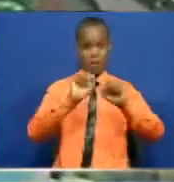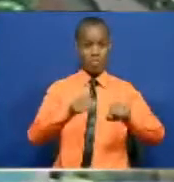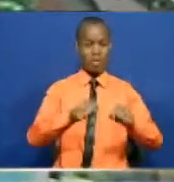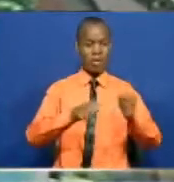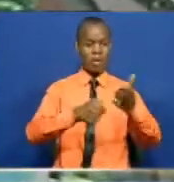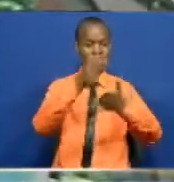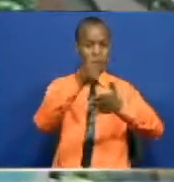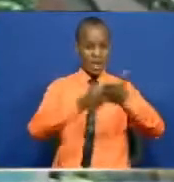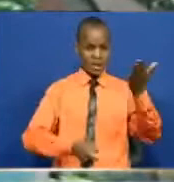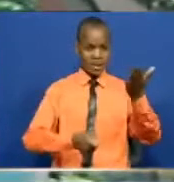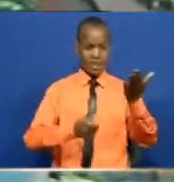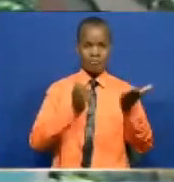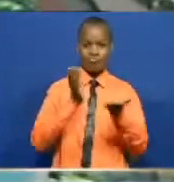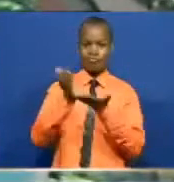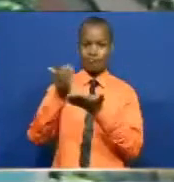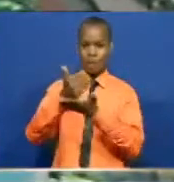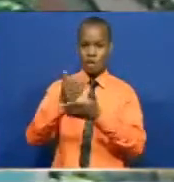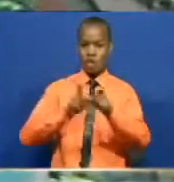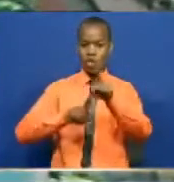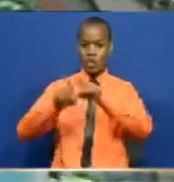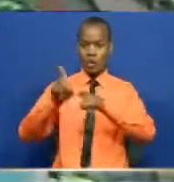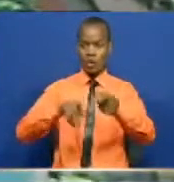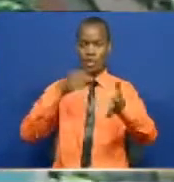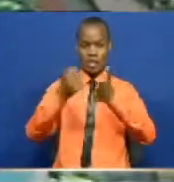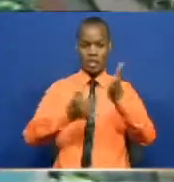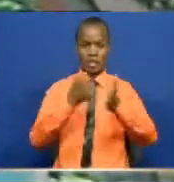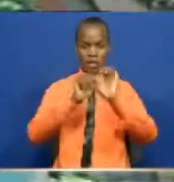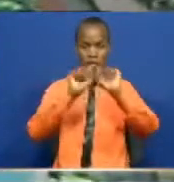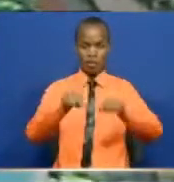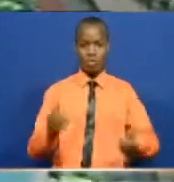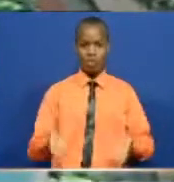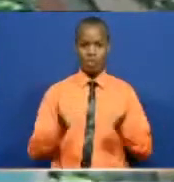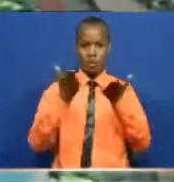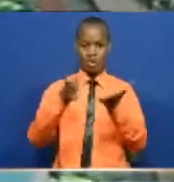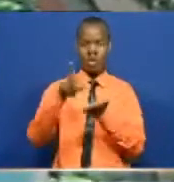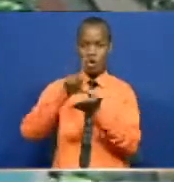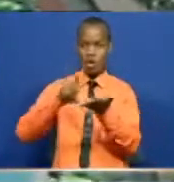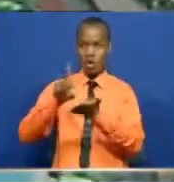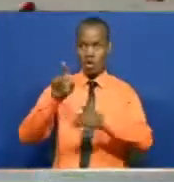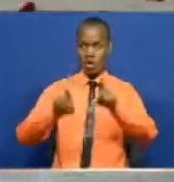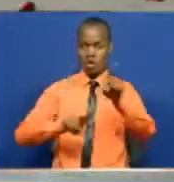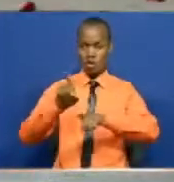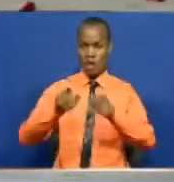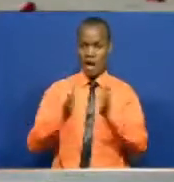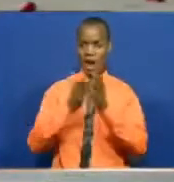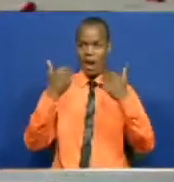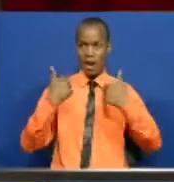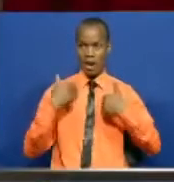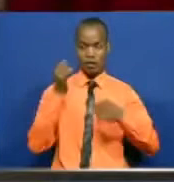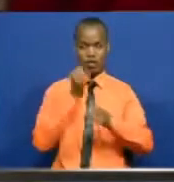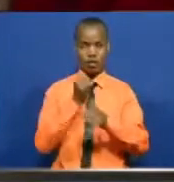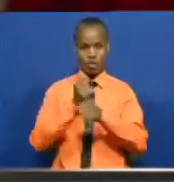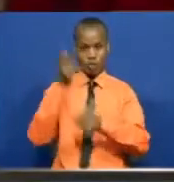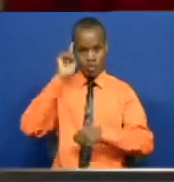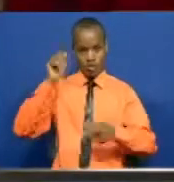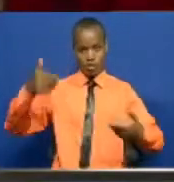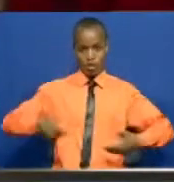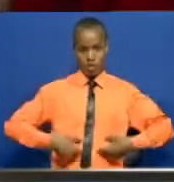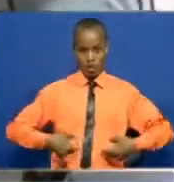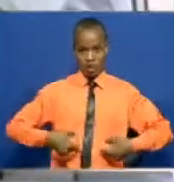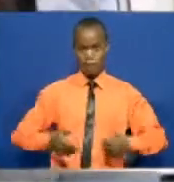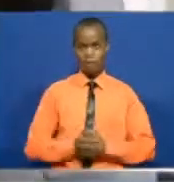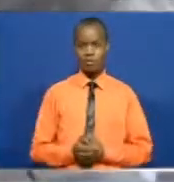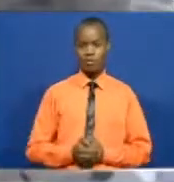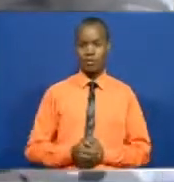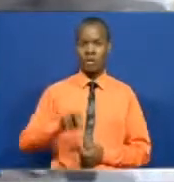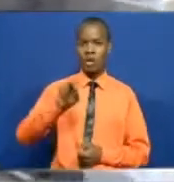and levies in the tourism industry in a bid to boost domestic tourism and recreate jobs for the youth. Norani says the